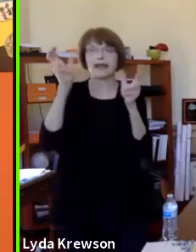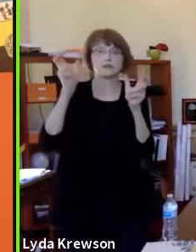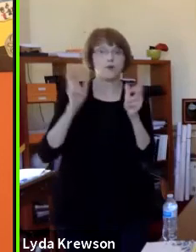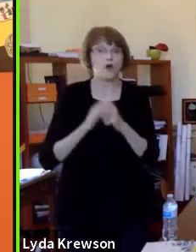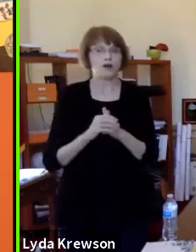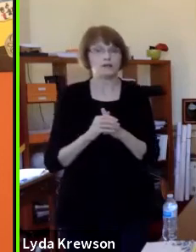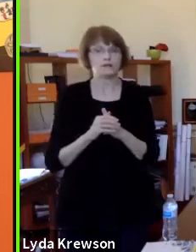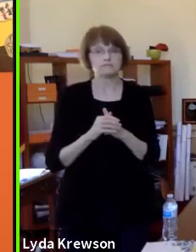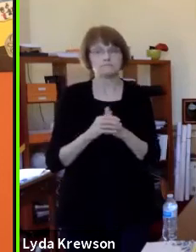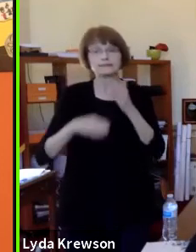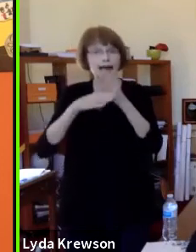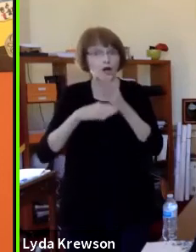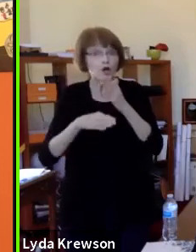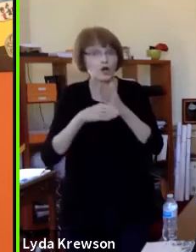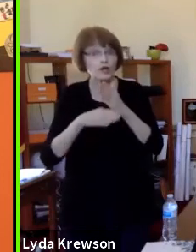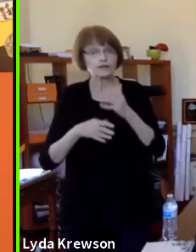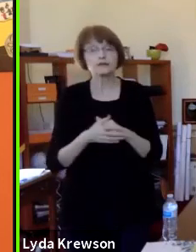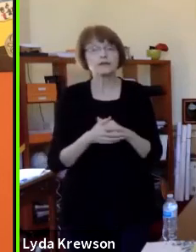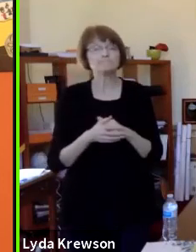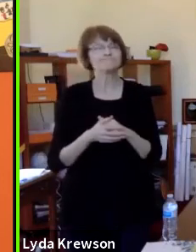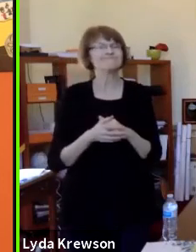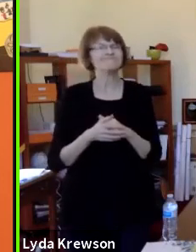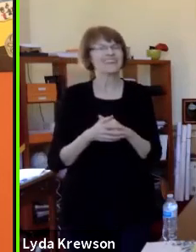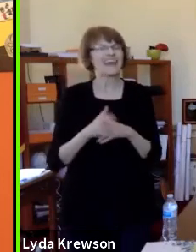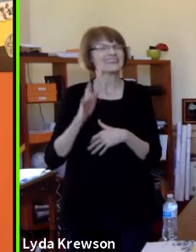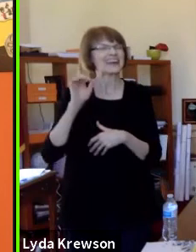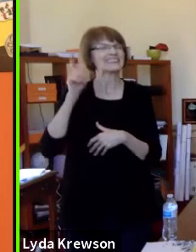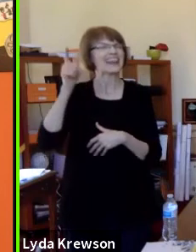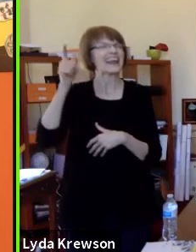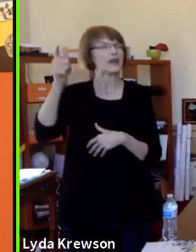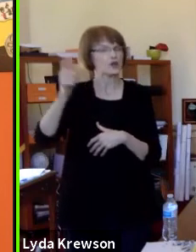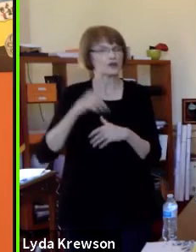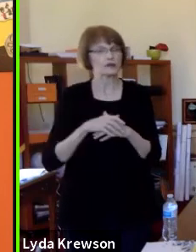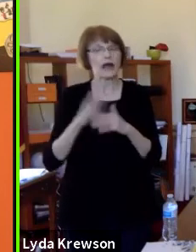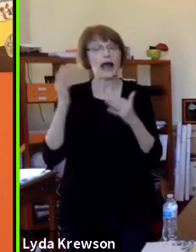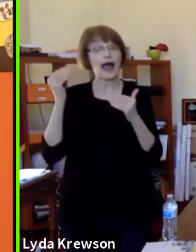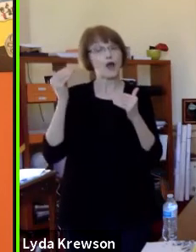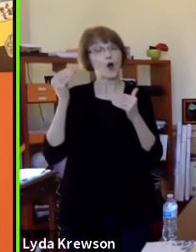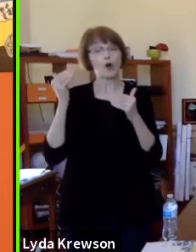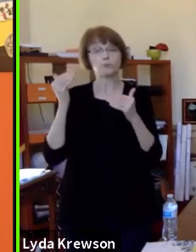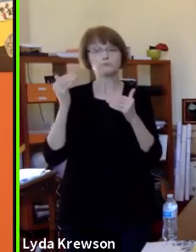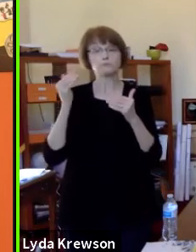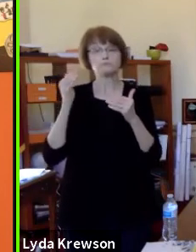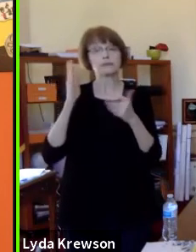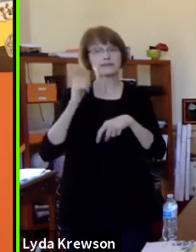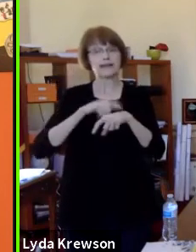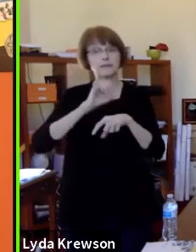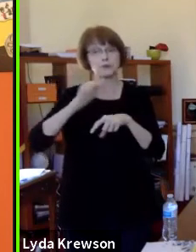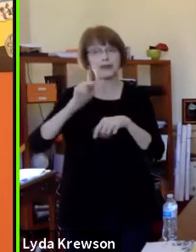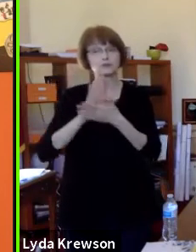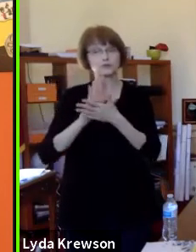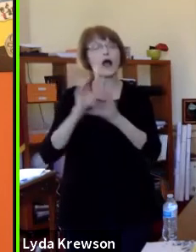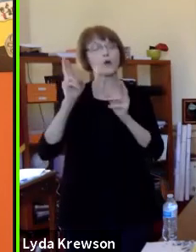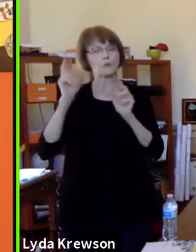basketball, soccer. I think that's a little ways off. I hope that we're able to do that by the time you go back to school.